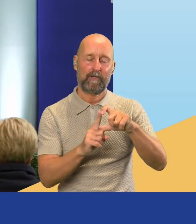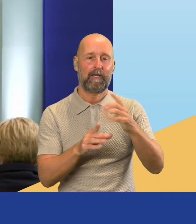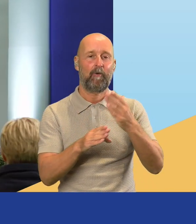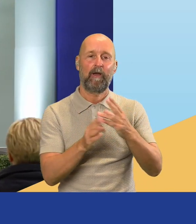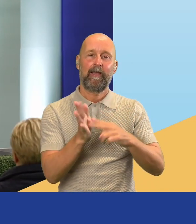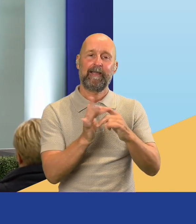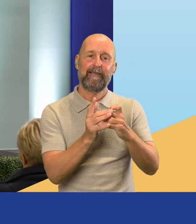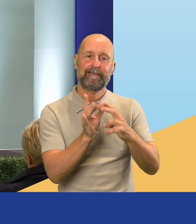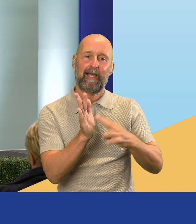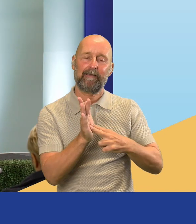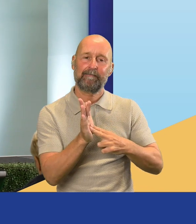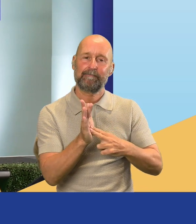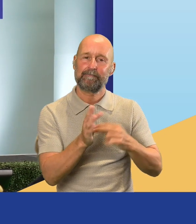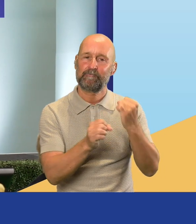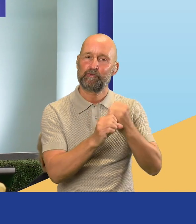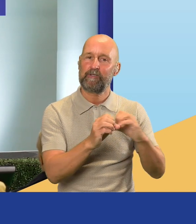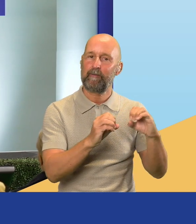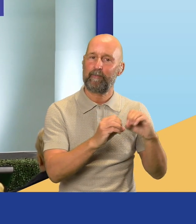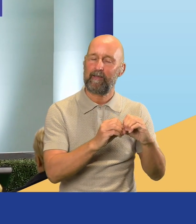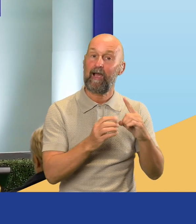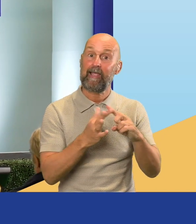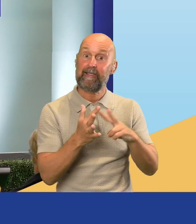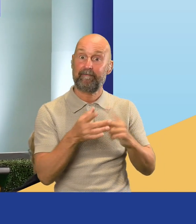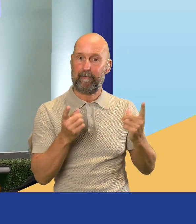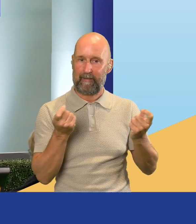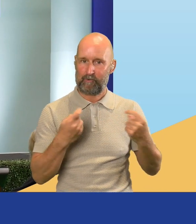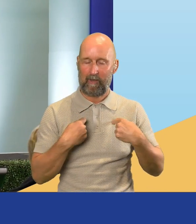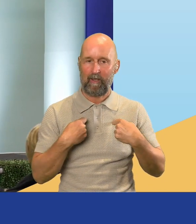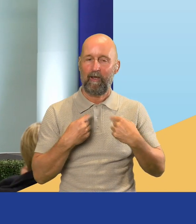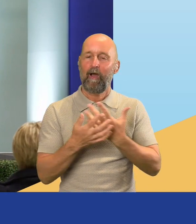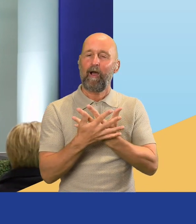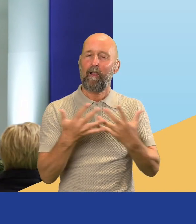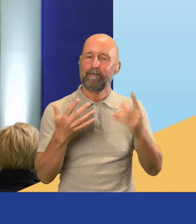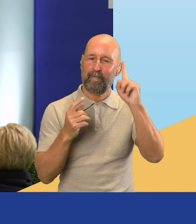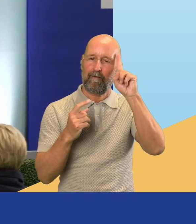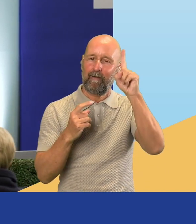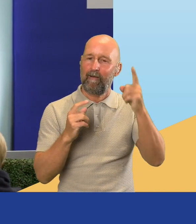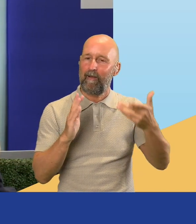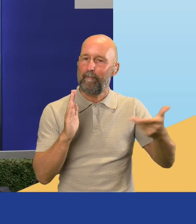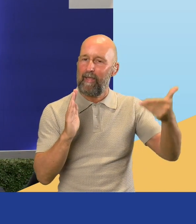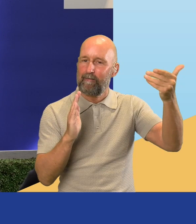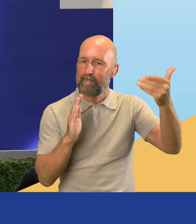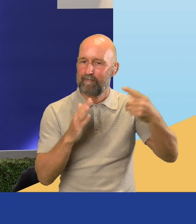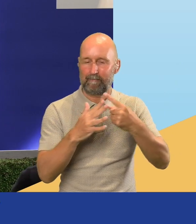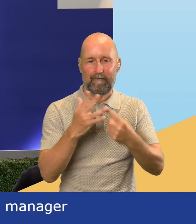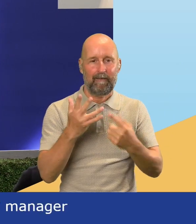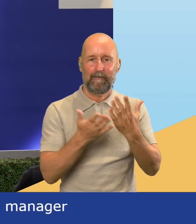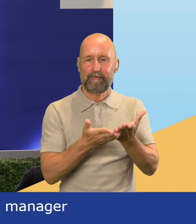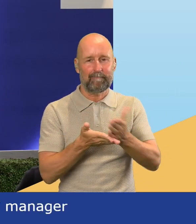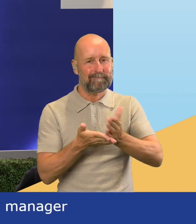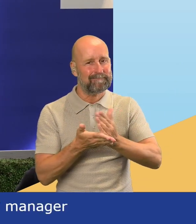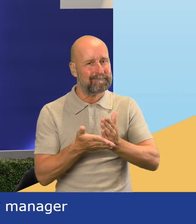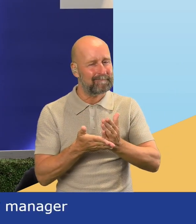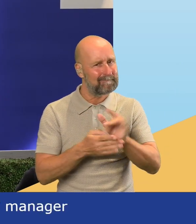GB. I'm EV Manager there. And I'm going to be covering off some of the myths, some of the fear elements, some of the uncertainties, some of the doubts we have as we